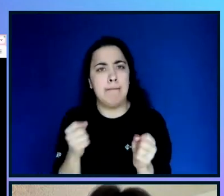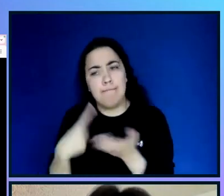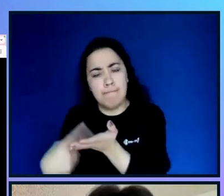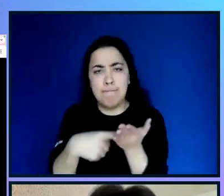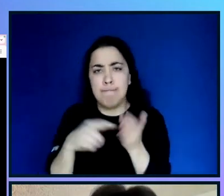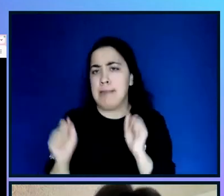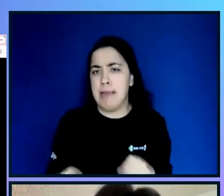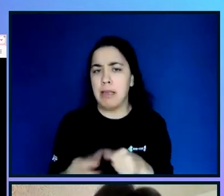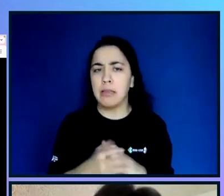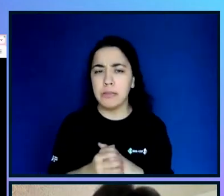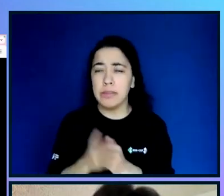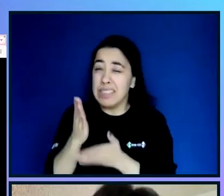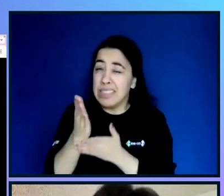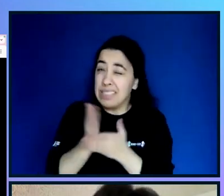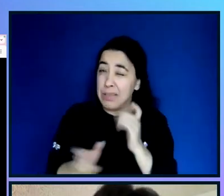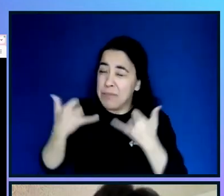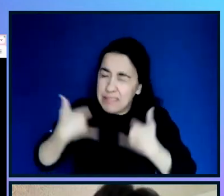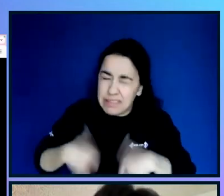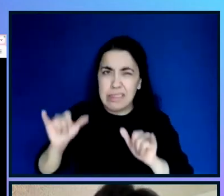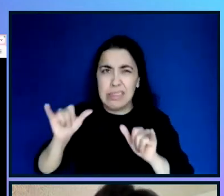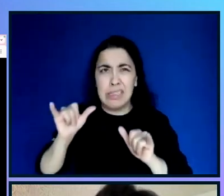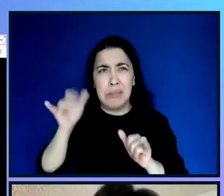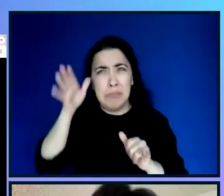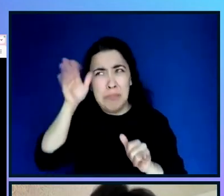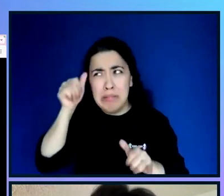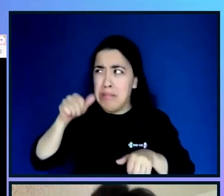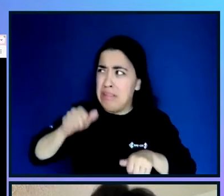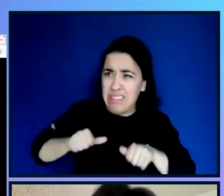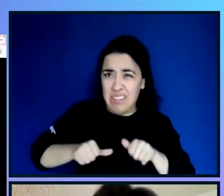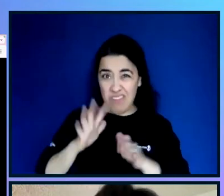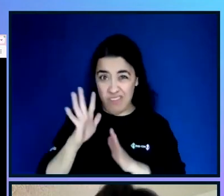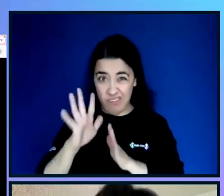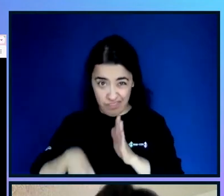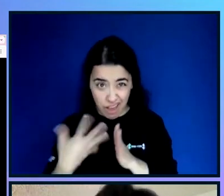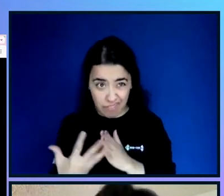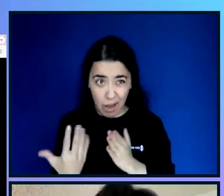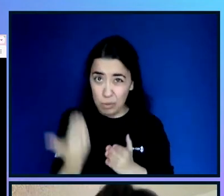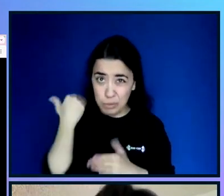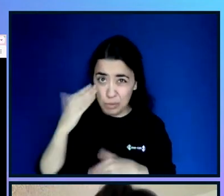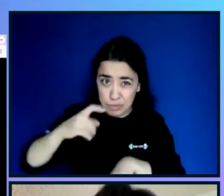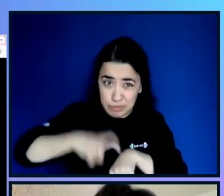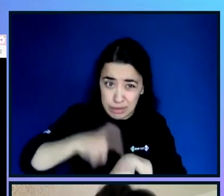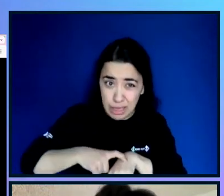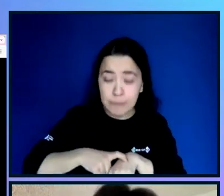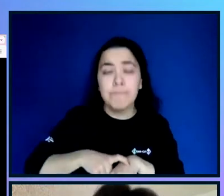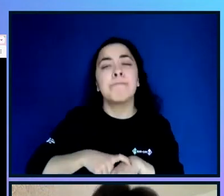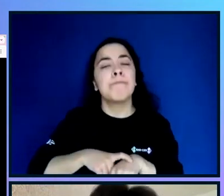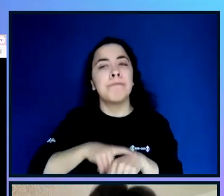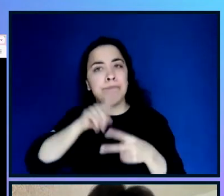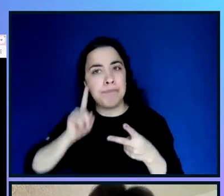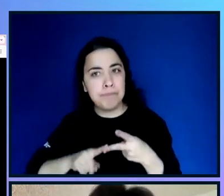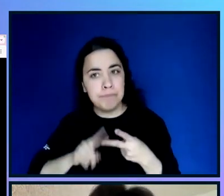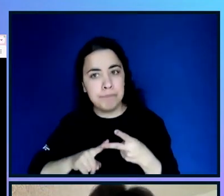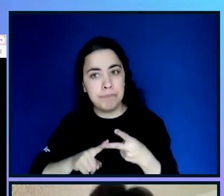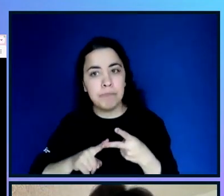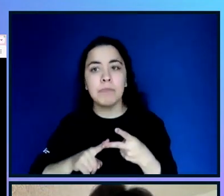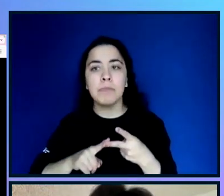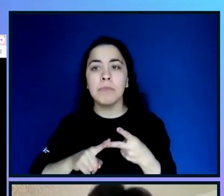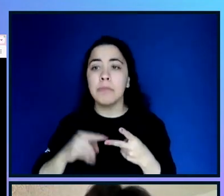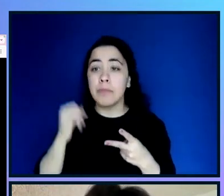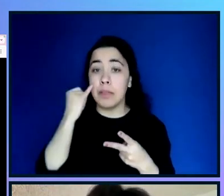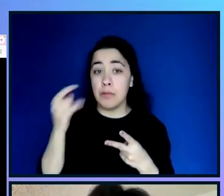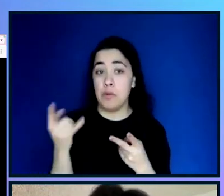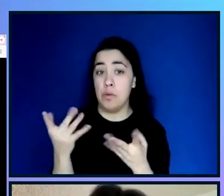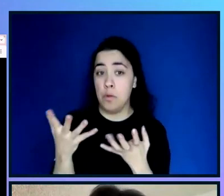up 5 hours of a team's time, which is where our second takeaway comes in. And that's to go where you're wanted.